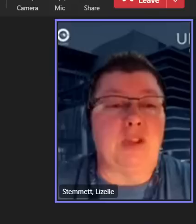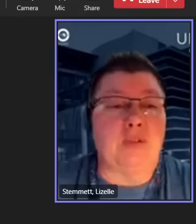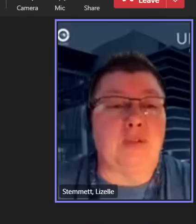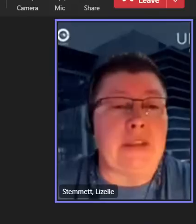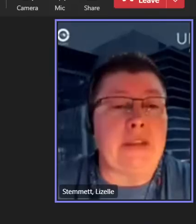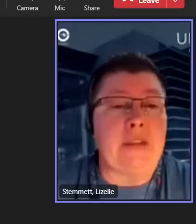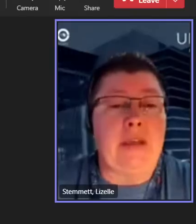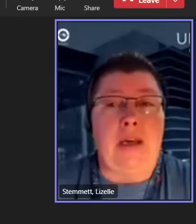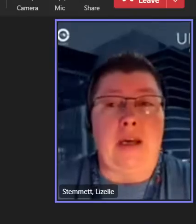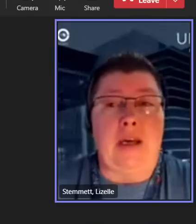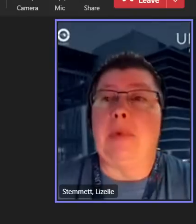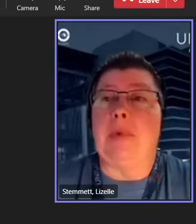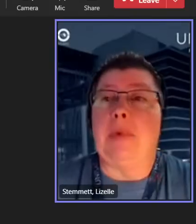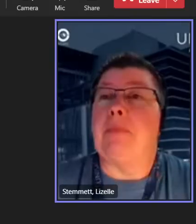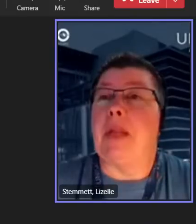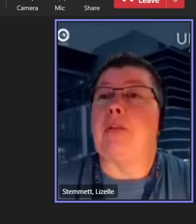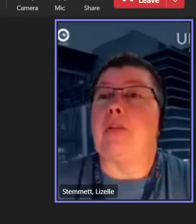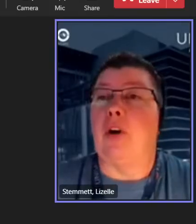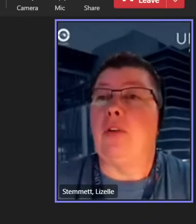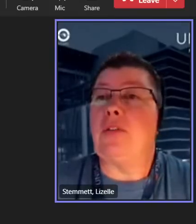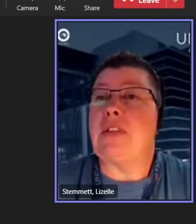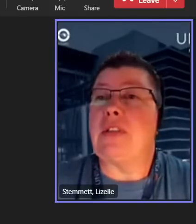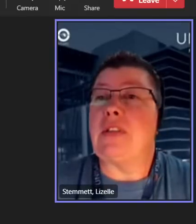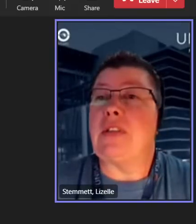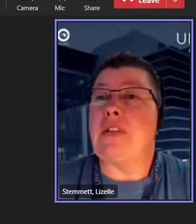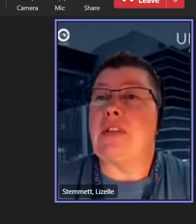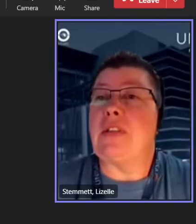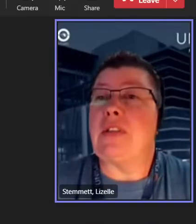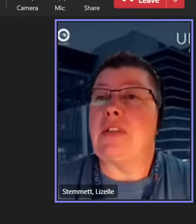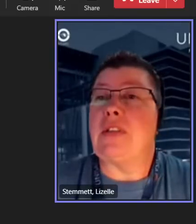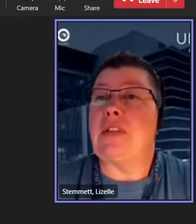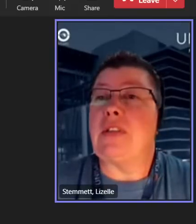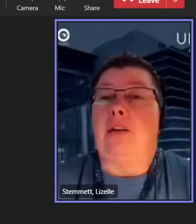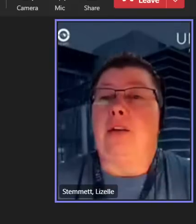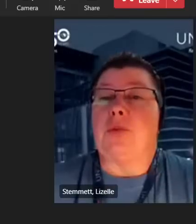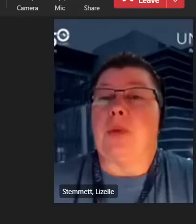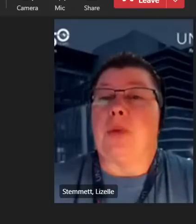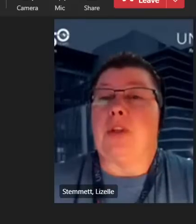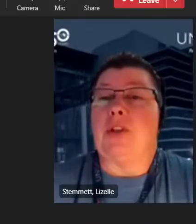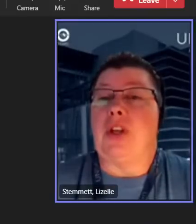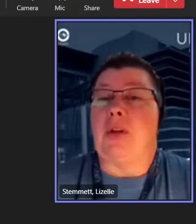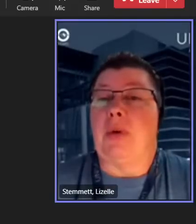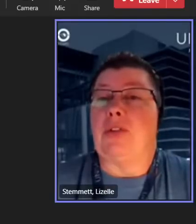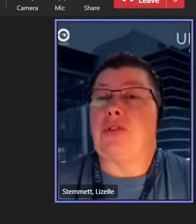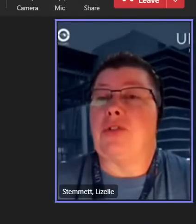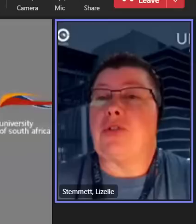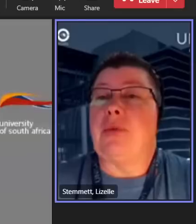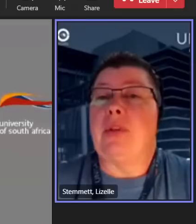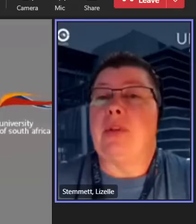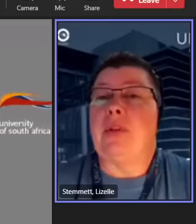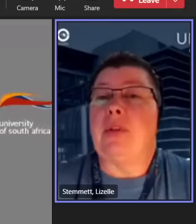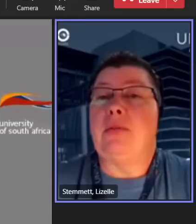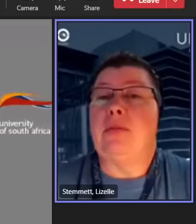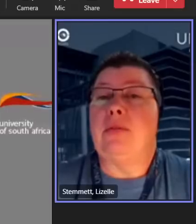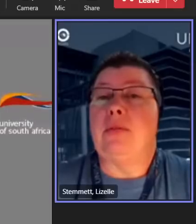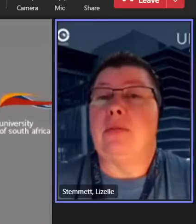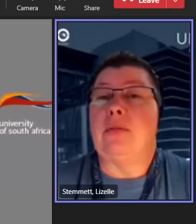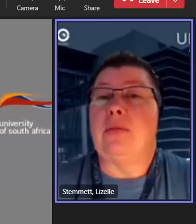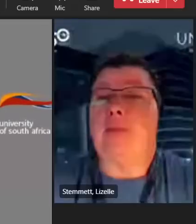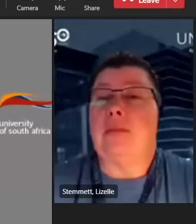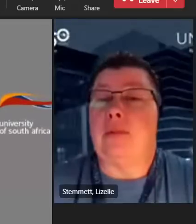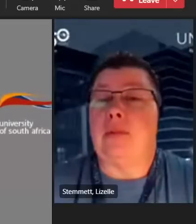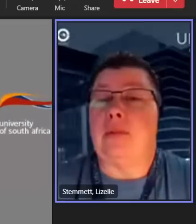hope that you find many of the answers here. I just want to share my screen with you.